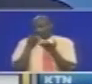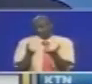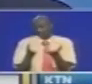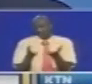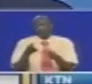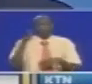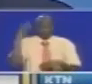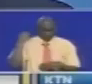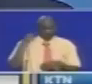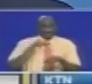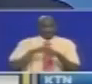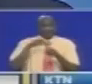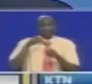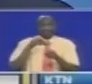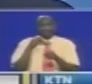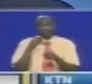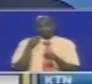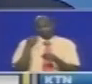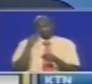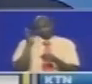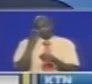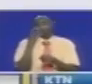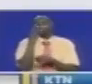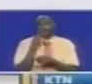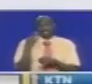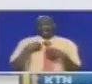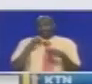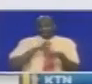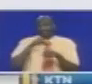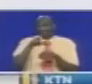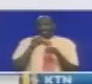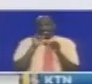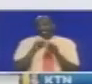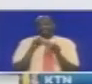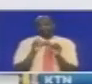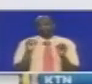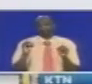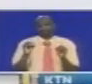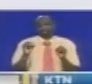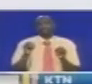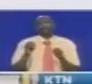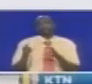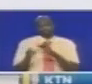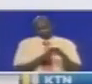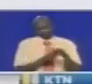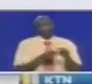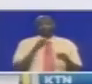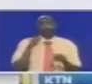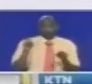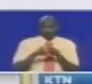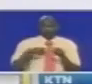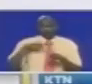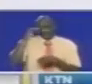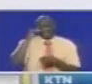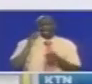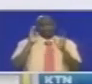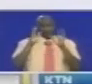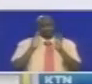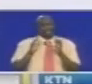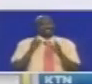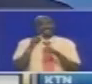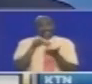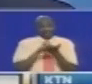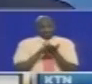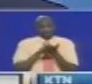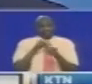time on 4th of March. Secondly, I think we have also learned a very important lesson in terms of having